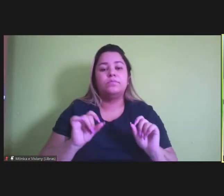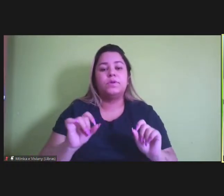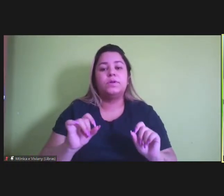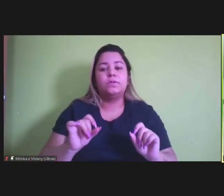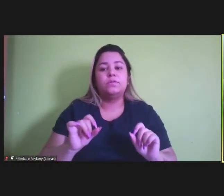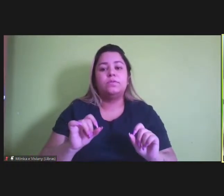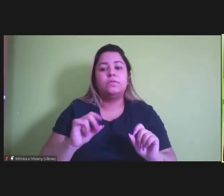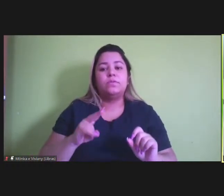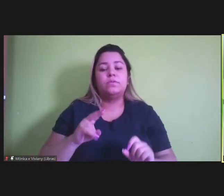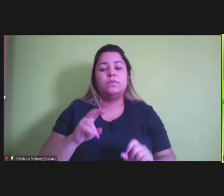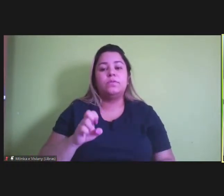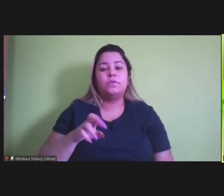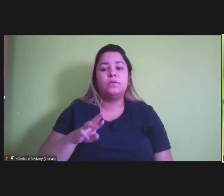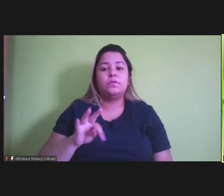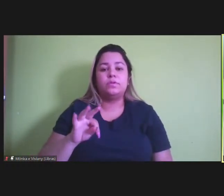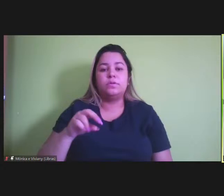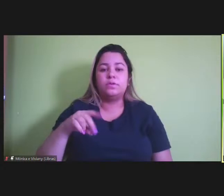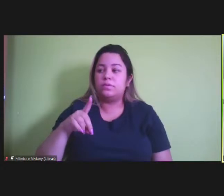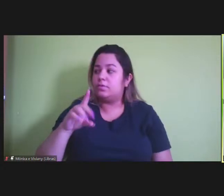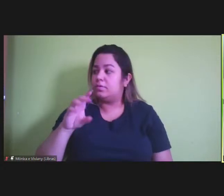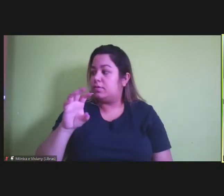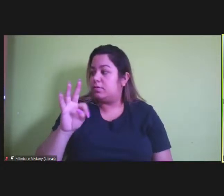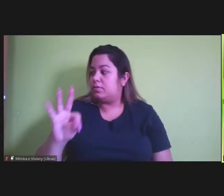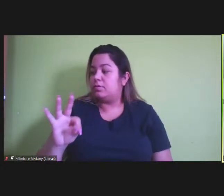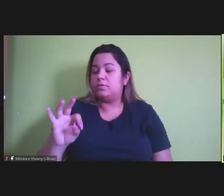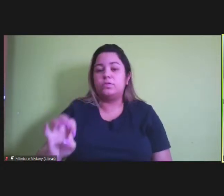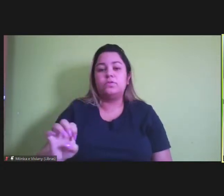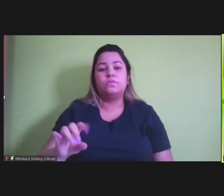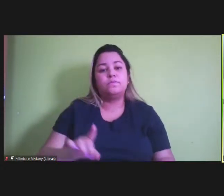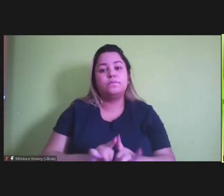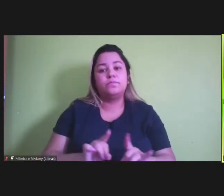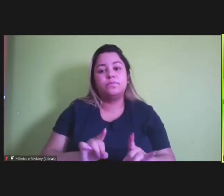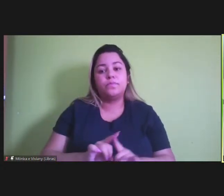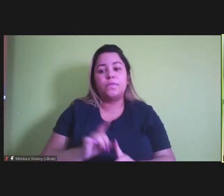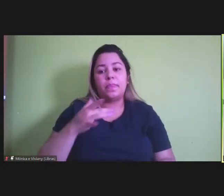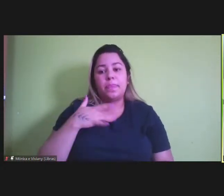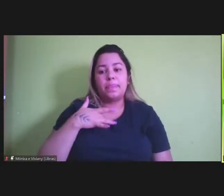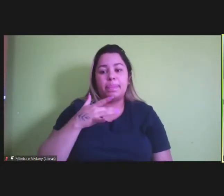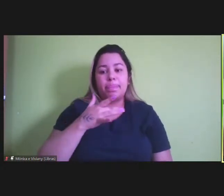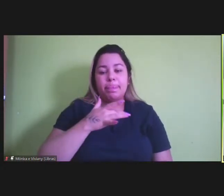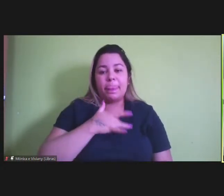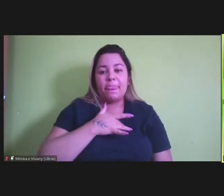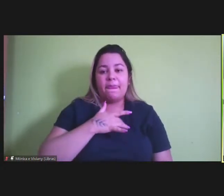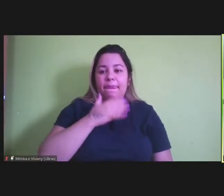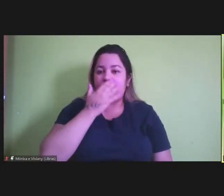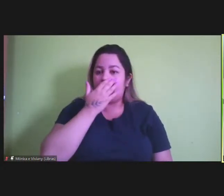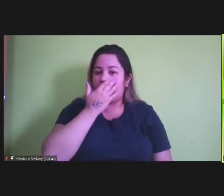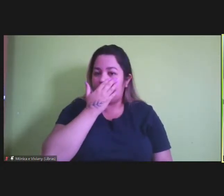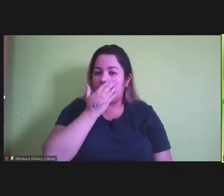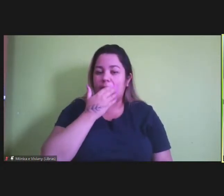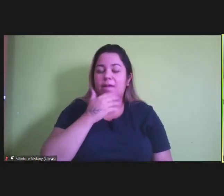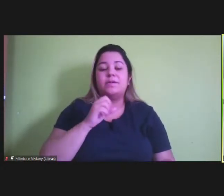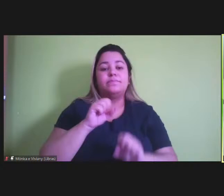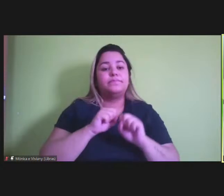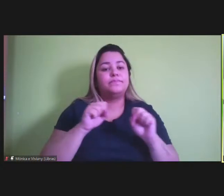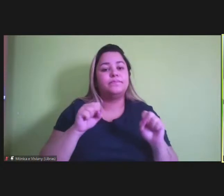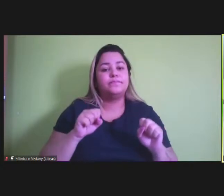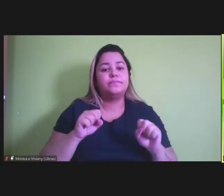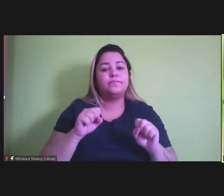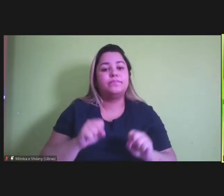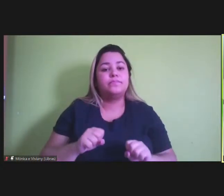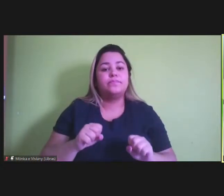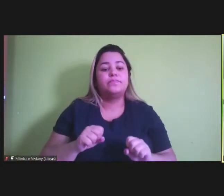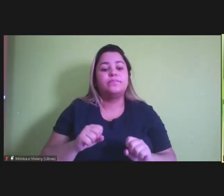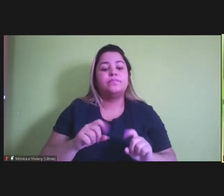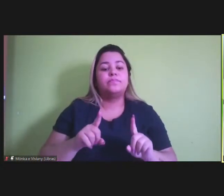areas, giving a way for the public policies and for primary healthcare. However, we have a limit in